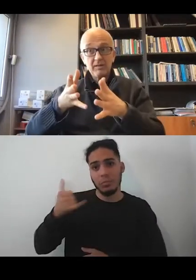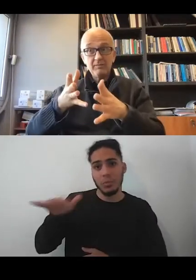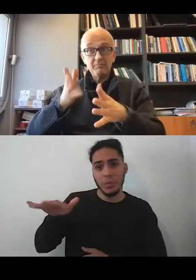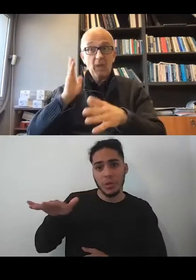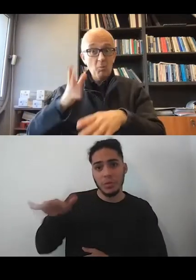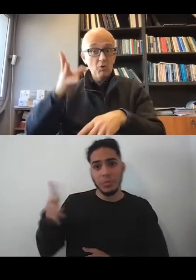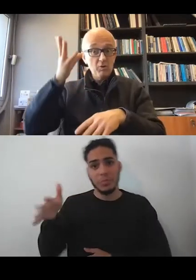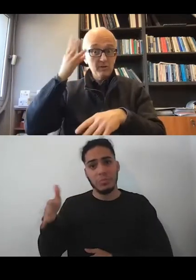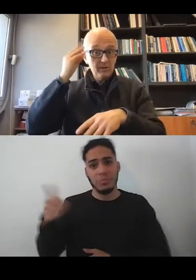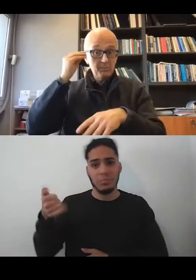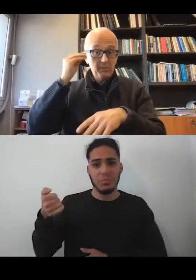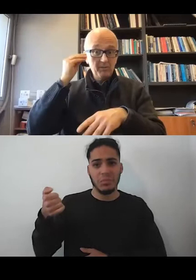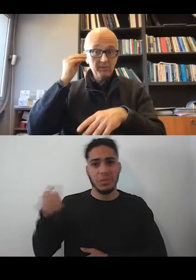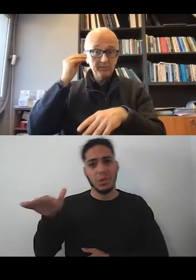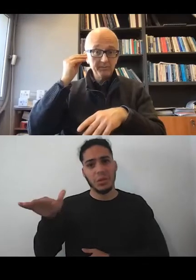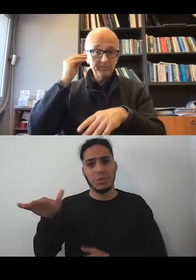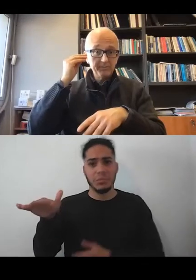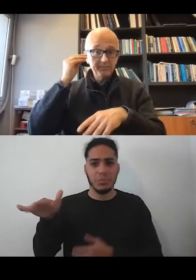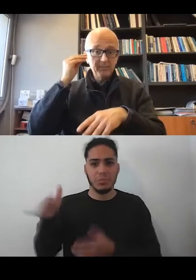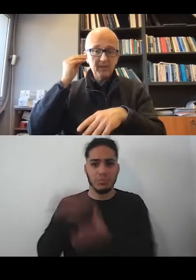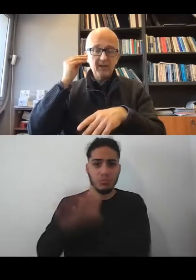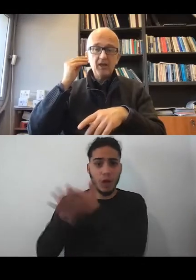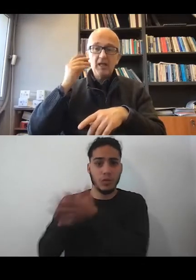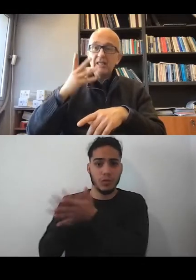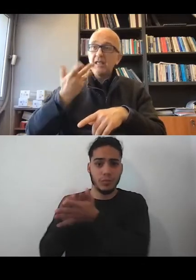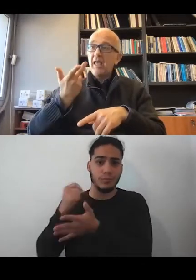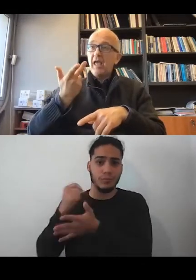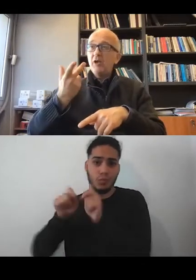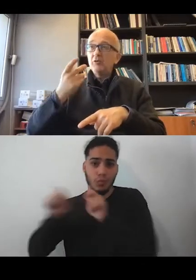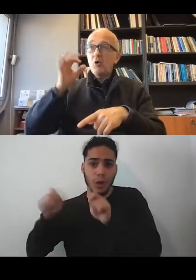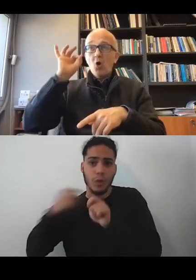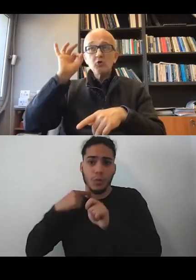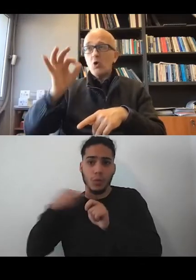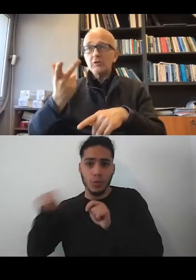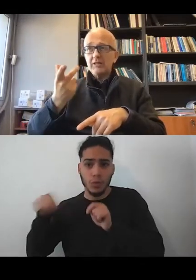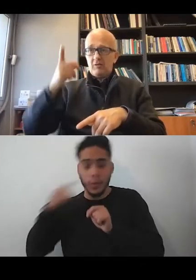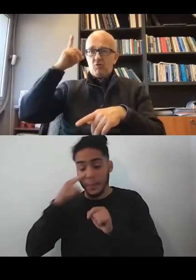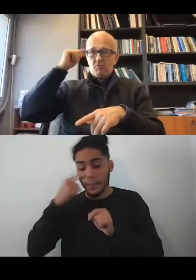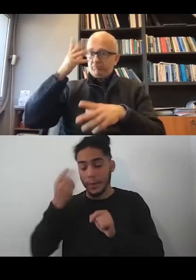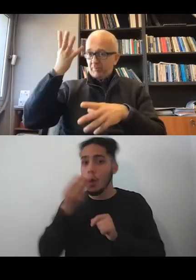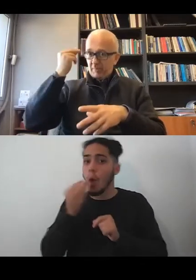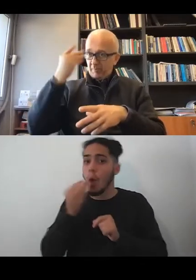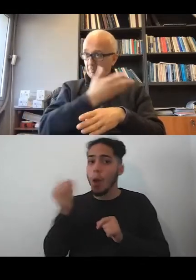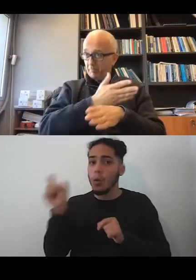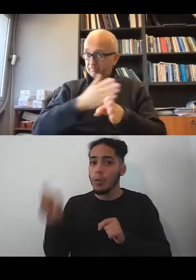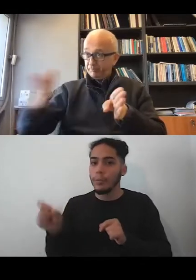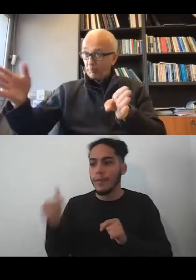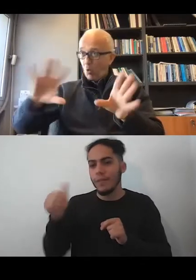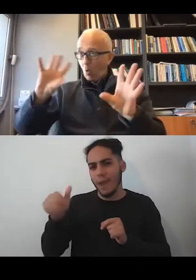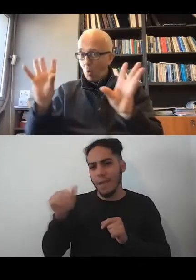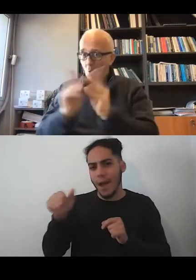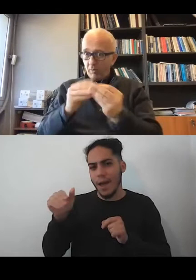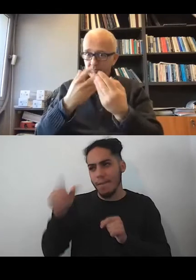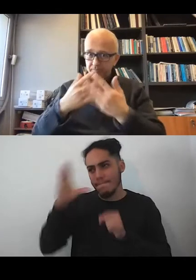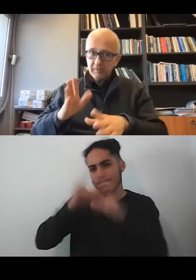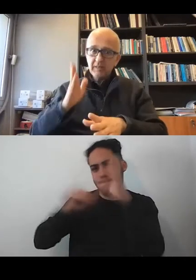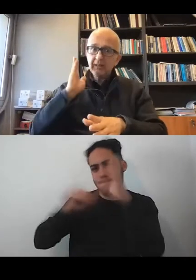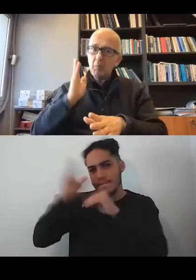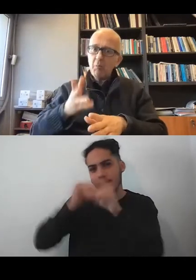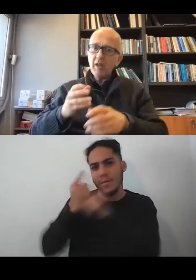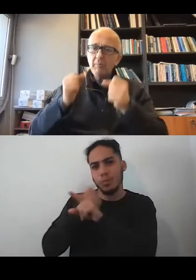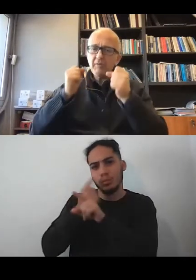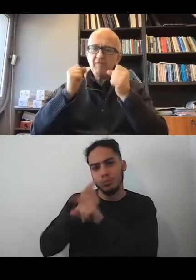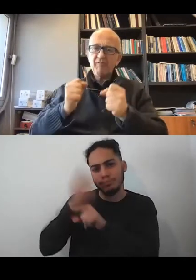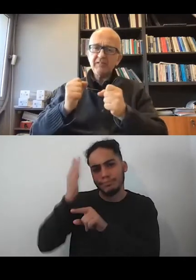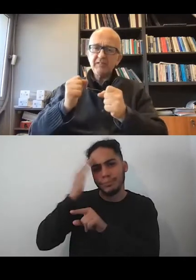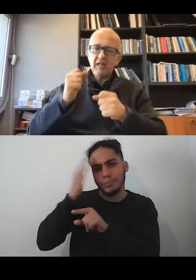these courses, and a student will acquire some tools to enlarge his or her knowledge of the lexicon